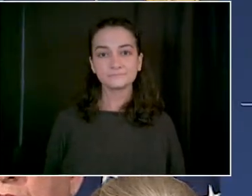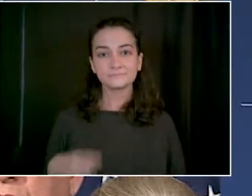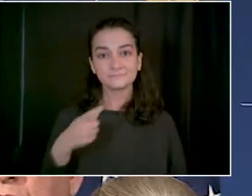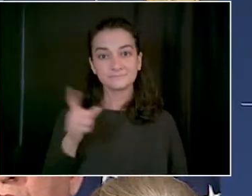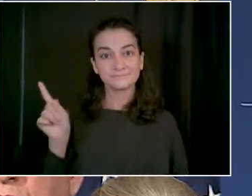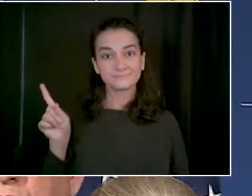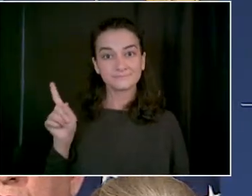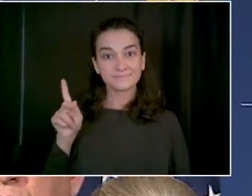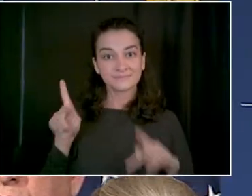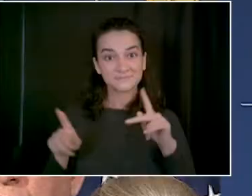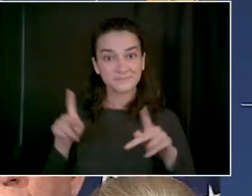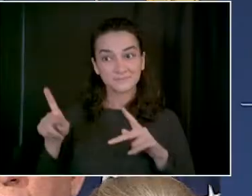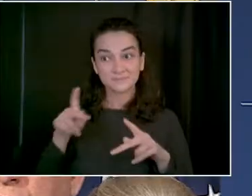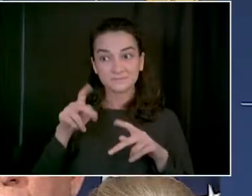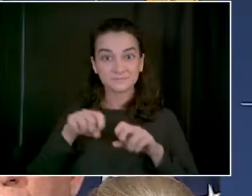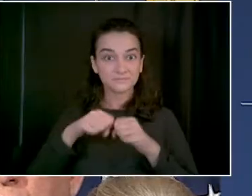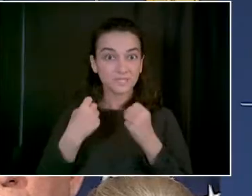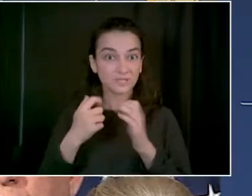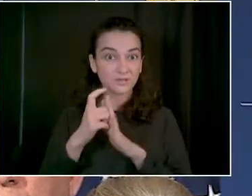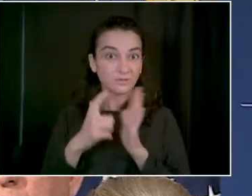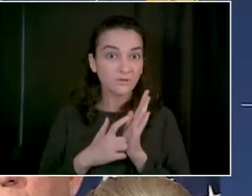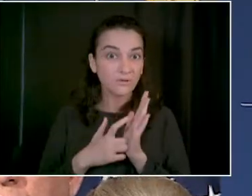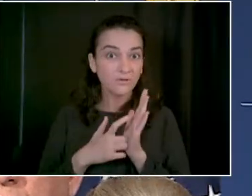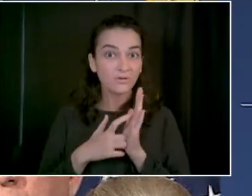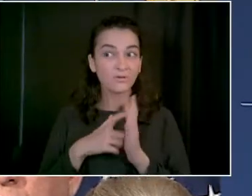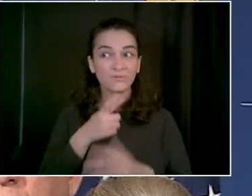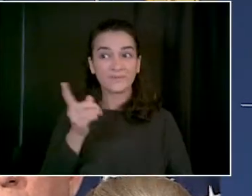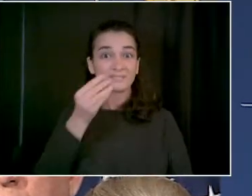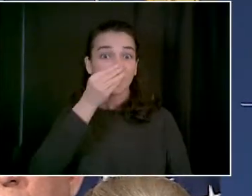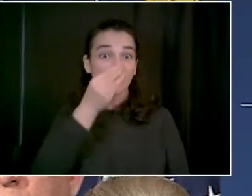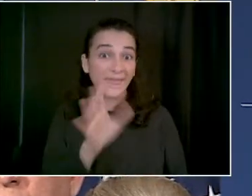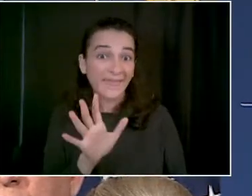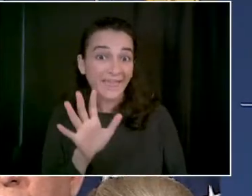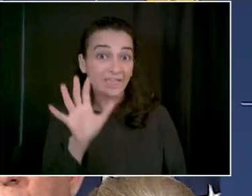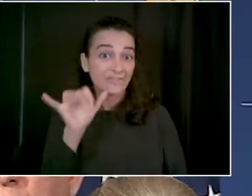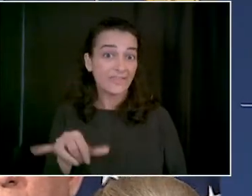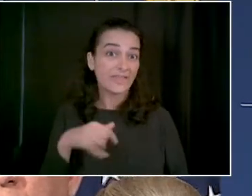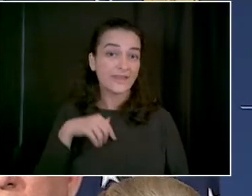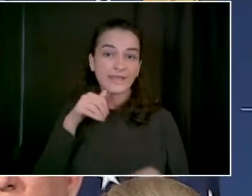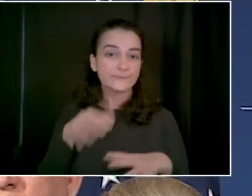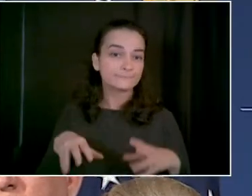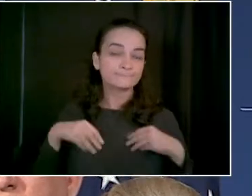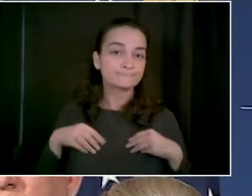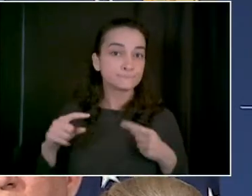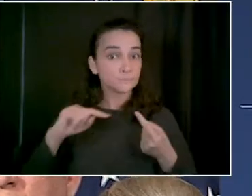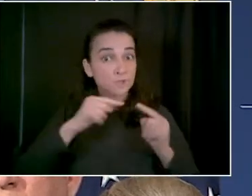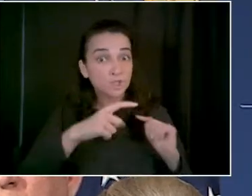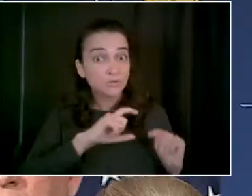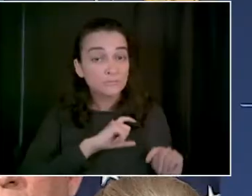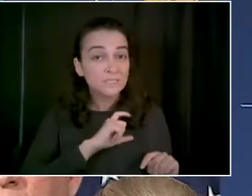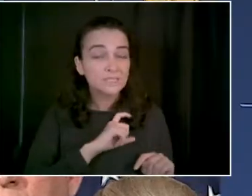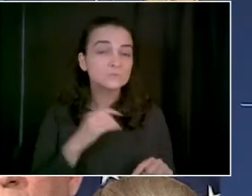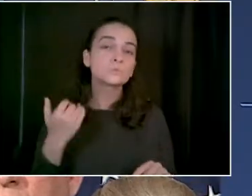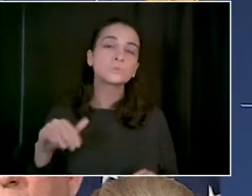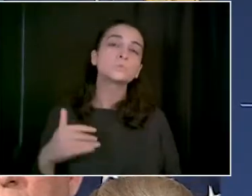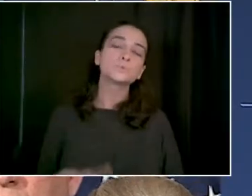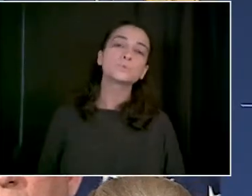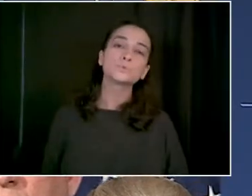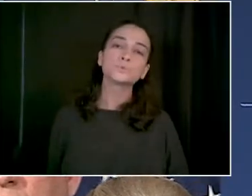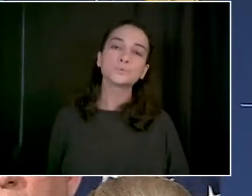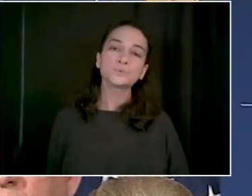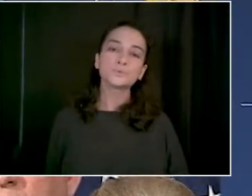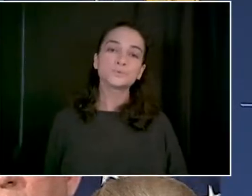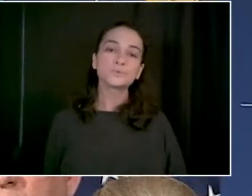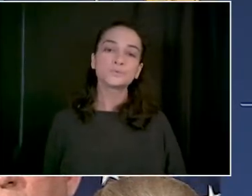We're not going to allow it to happen. And we have stopped them from taking a foothold in the city of New York. And we're not going to